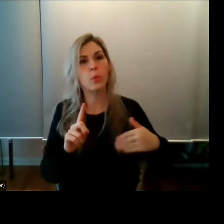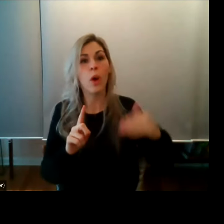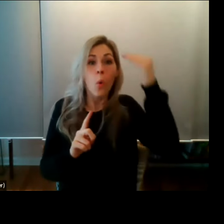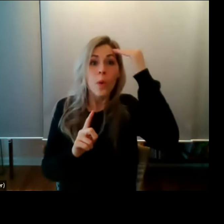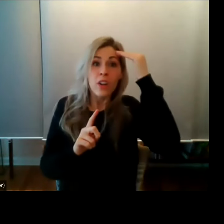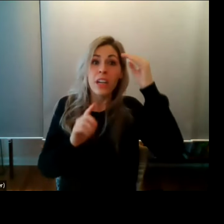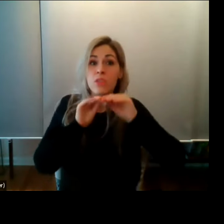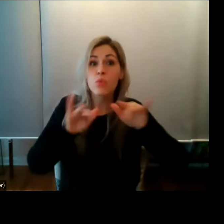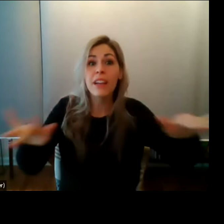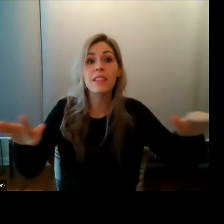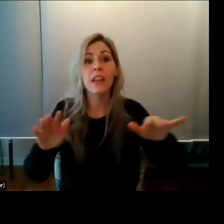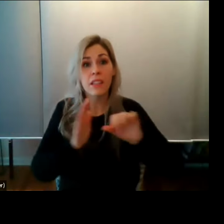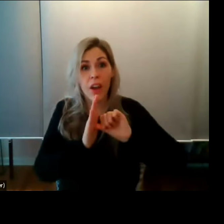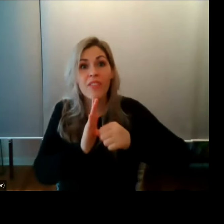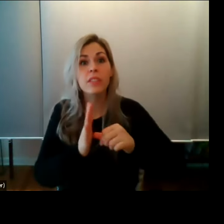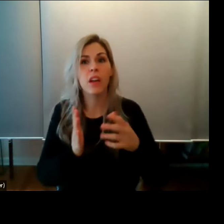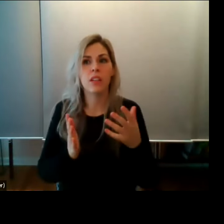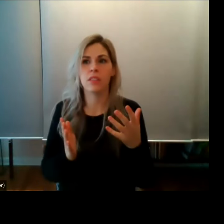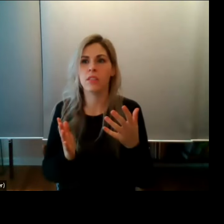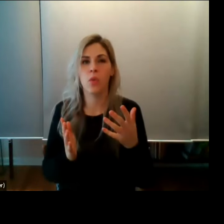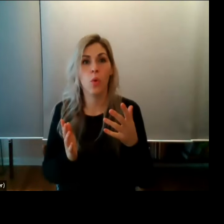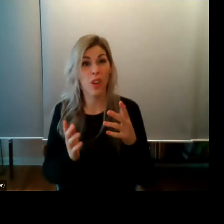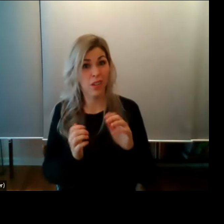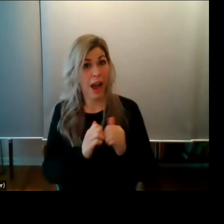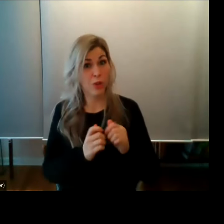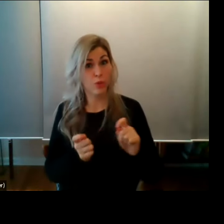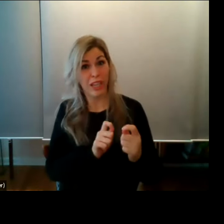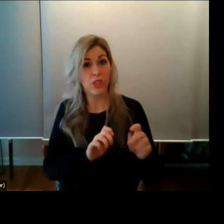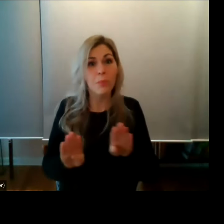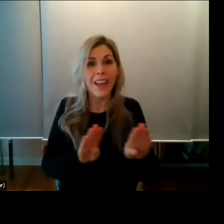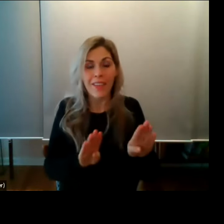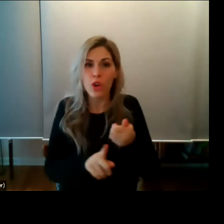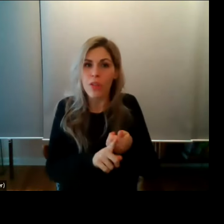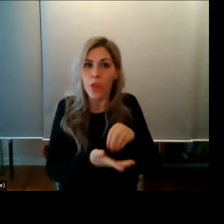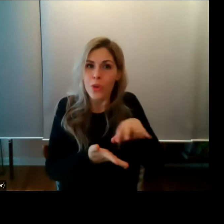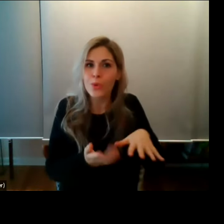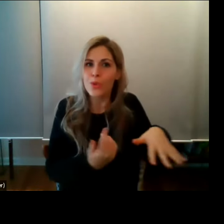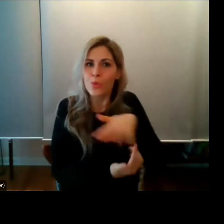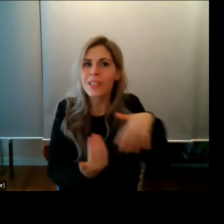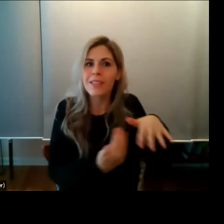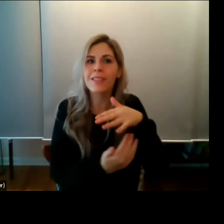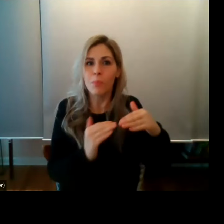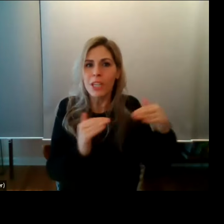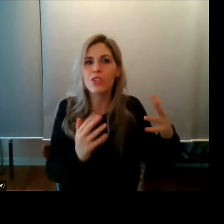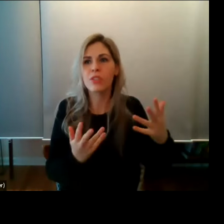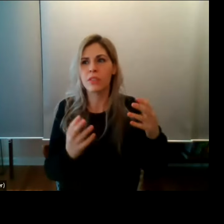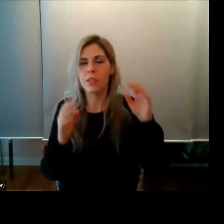and changing behaviors of students and teachers